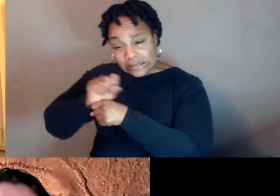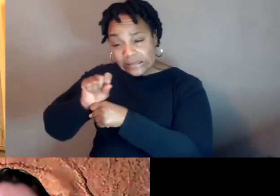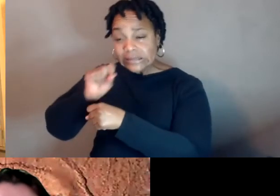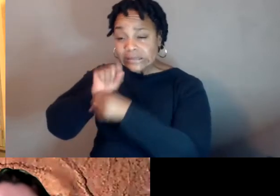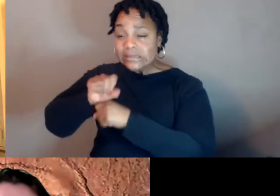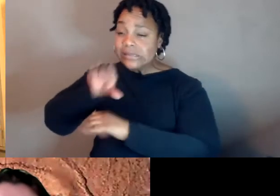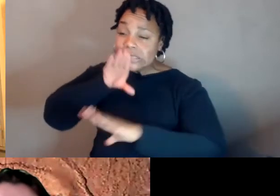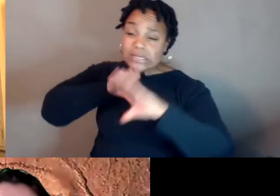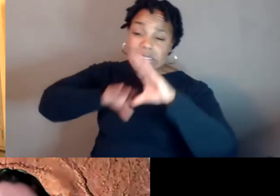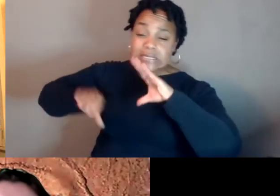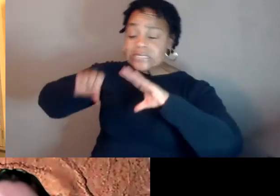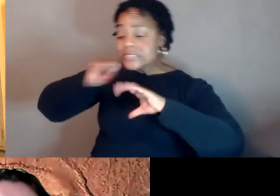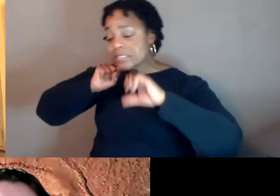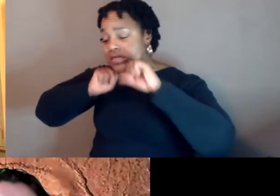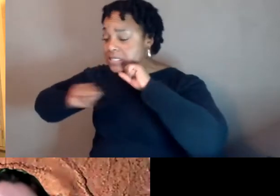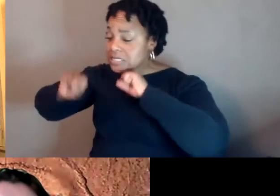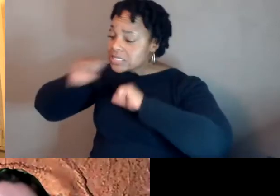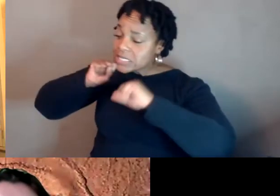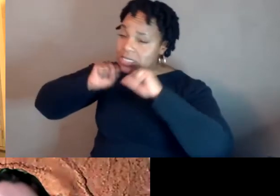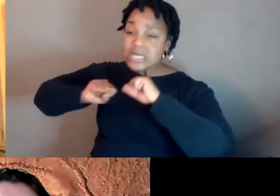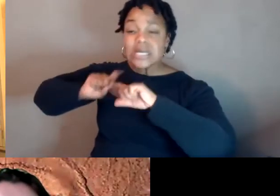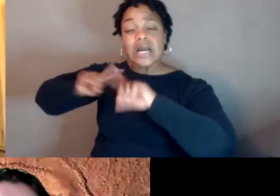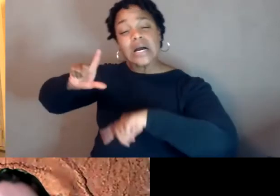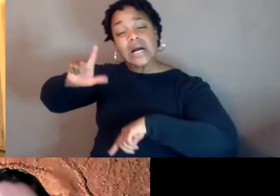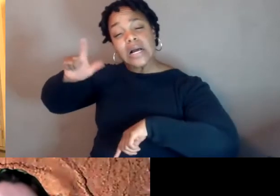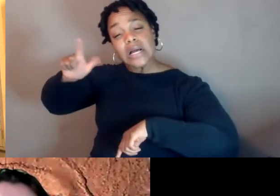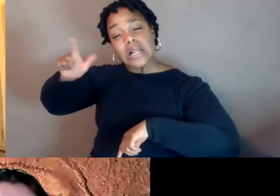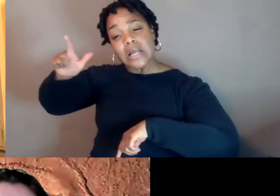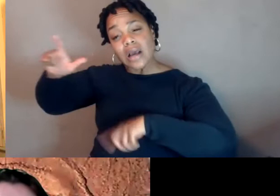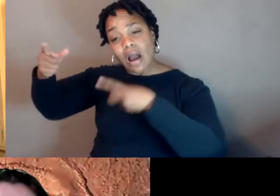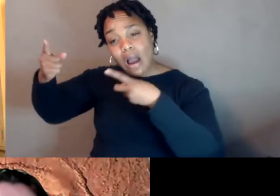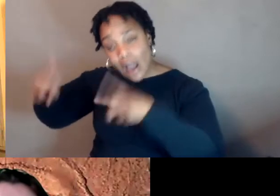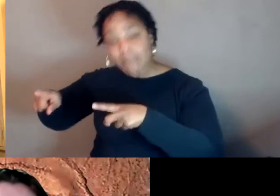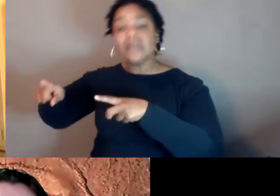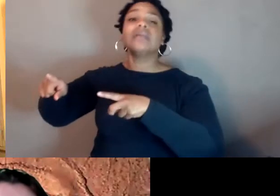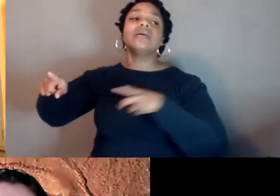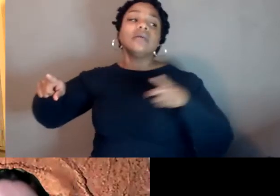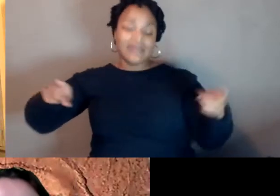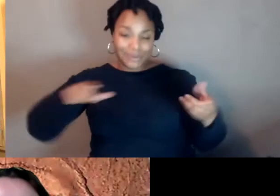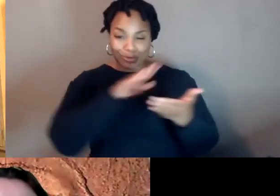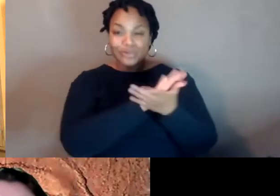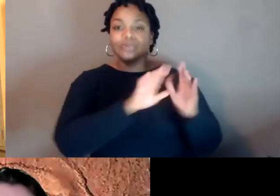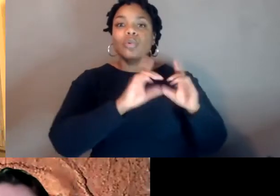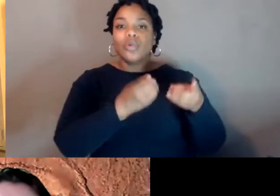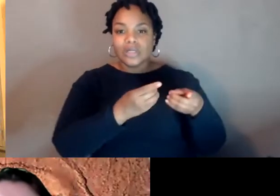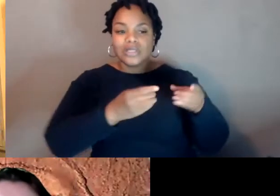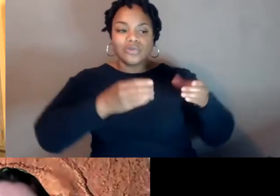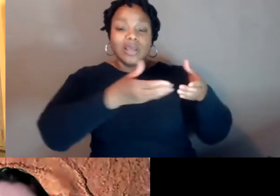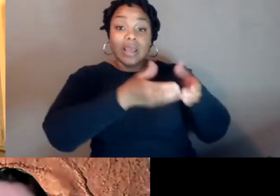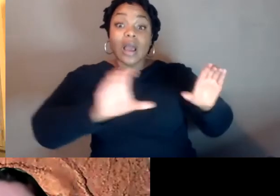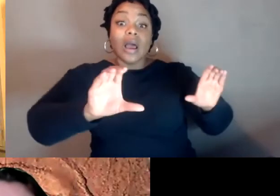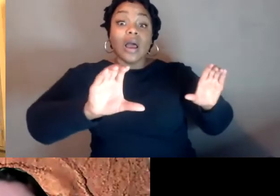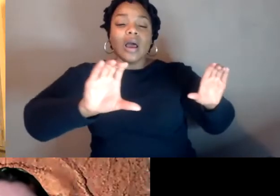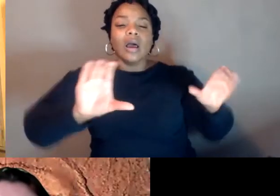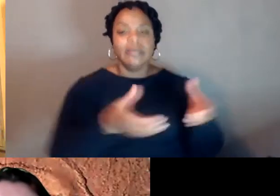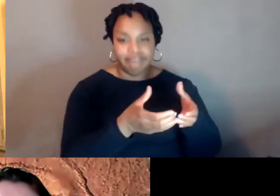But eventually, the school district did desegregate. They abolished